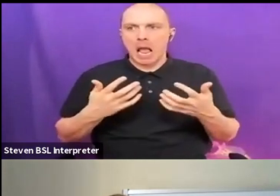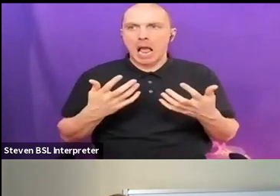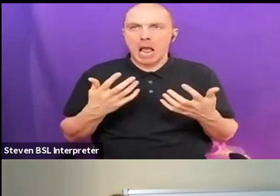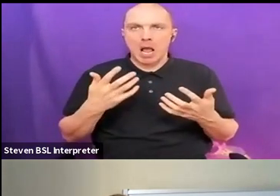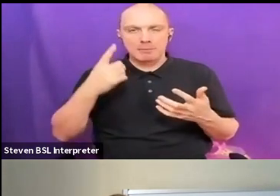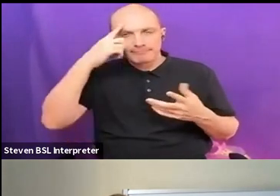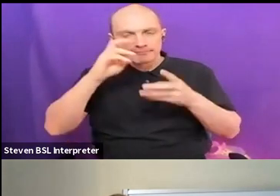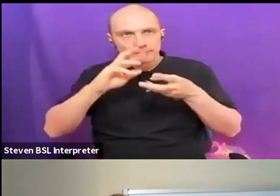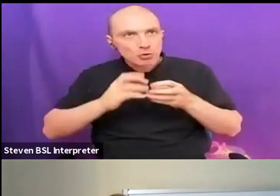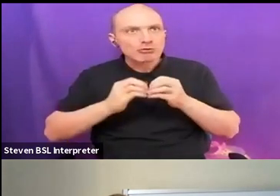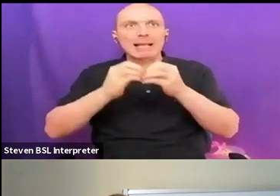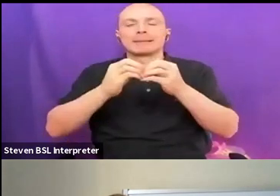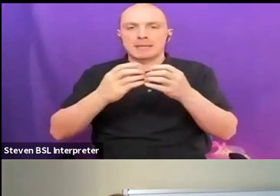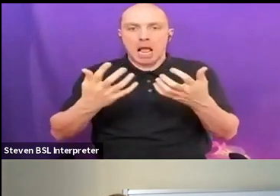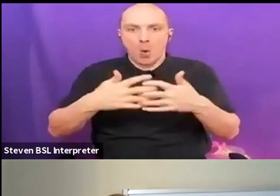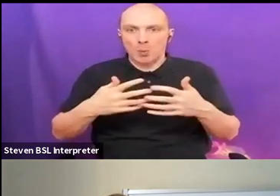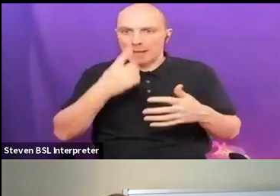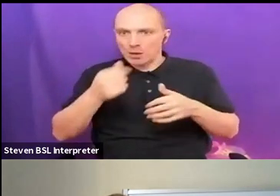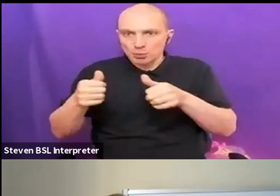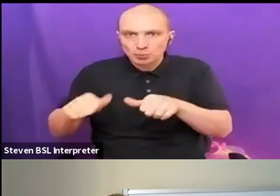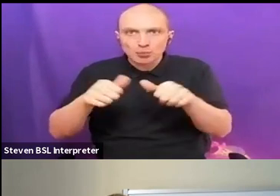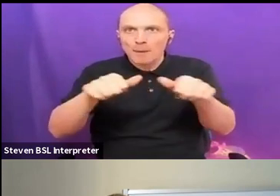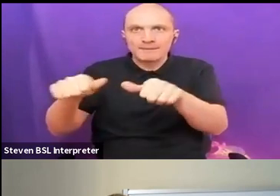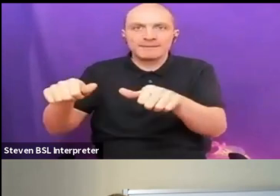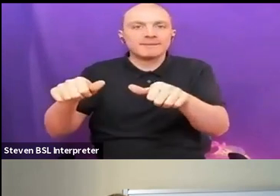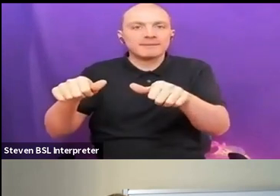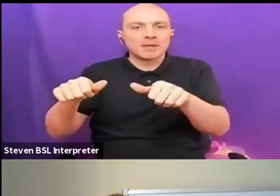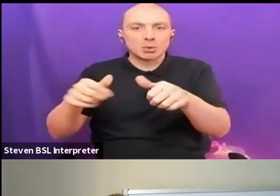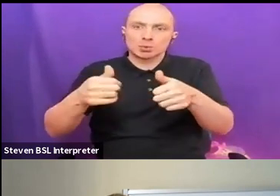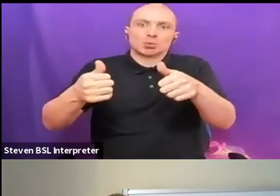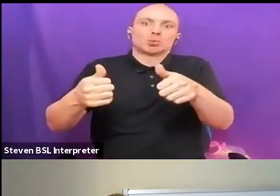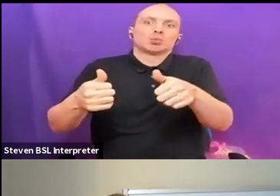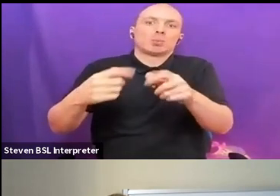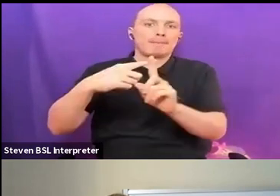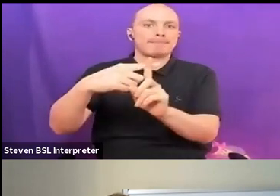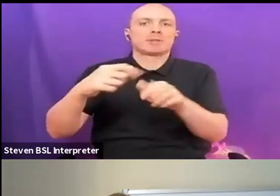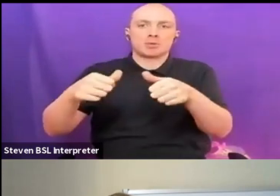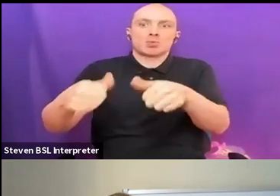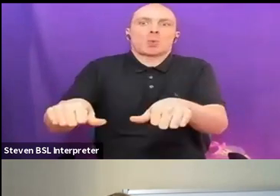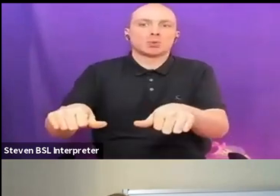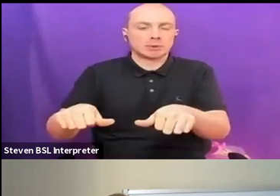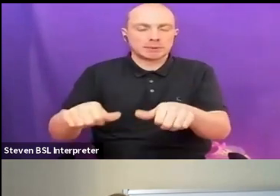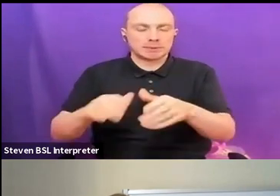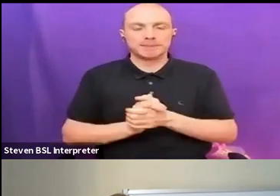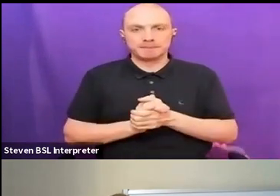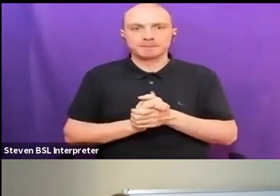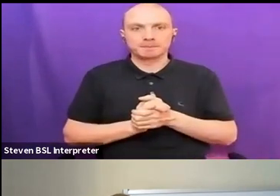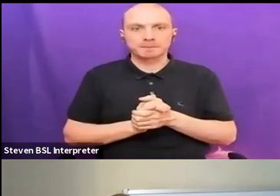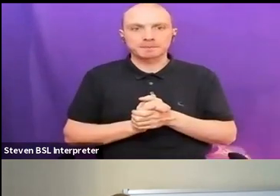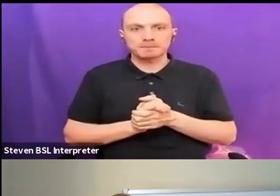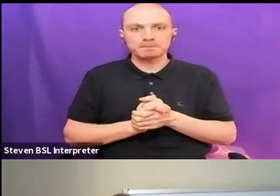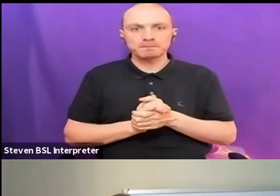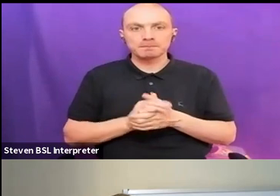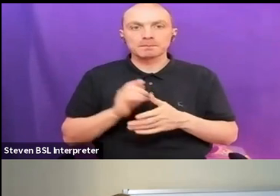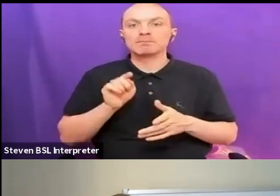to make these things happen in rural areas, which will be quite different, obviously, than in urban areas. Although the impact of COVID